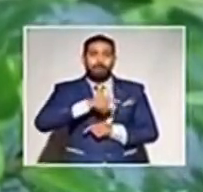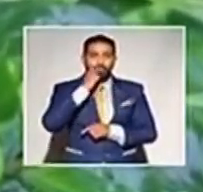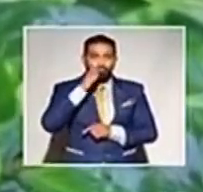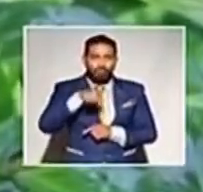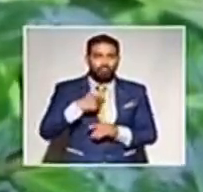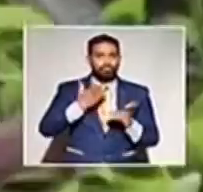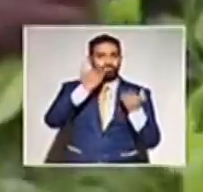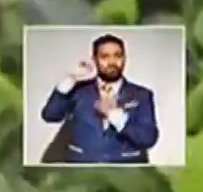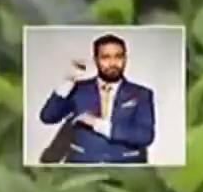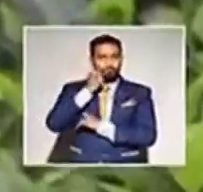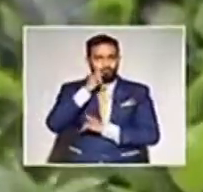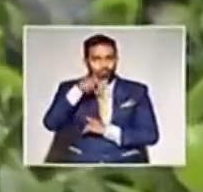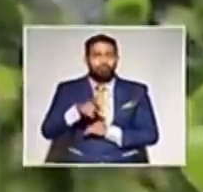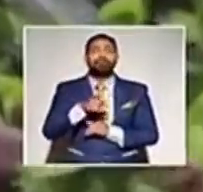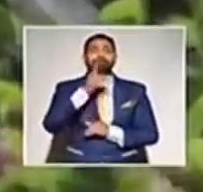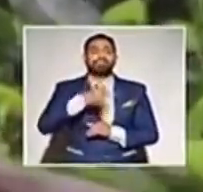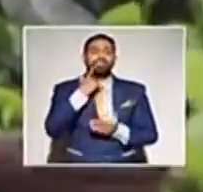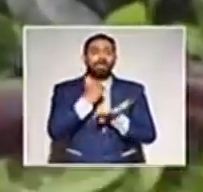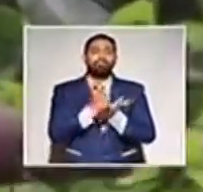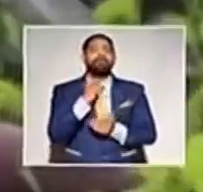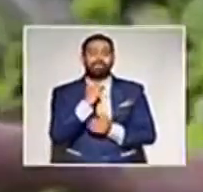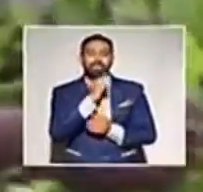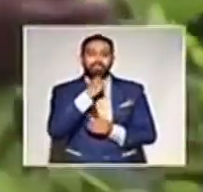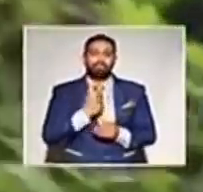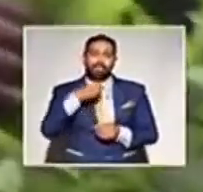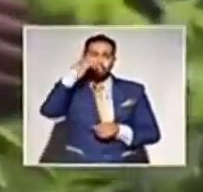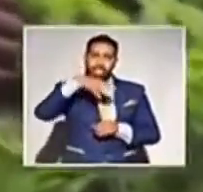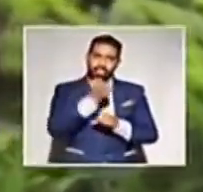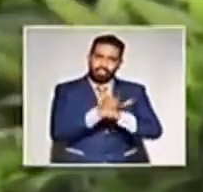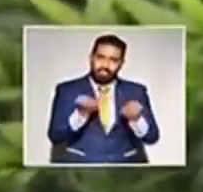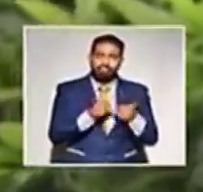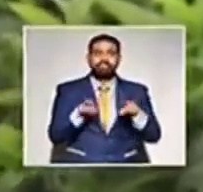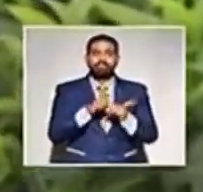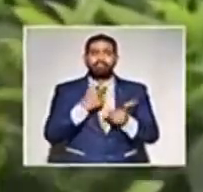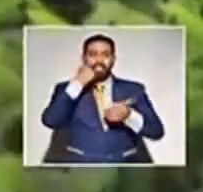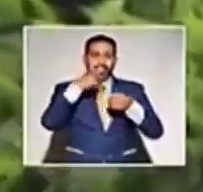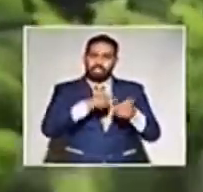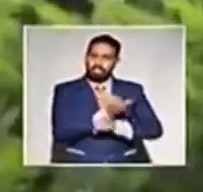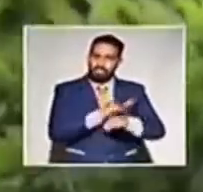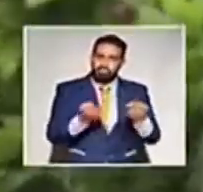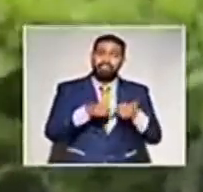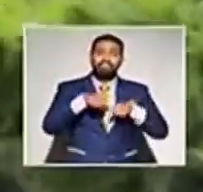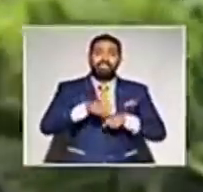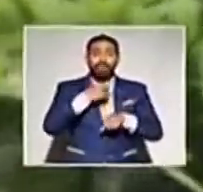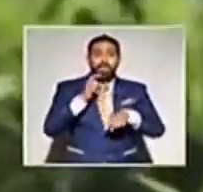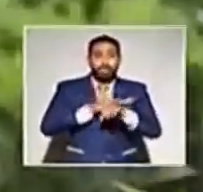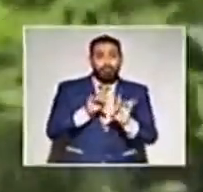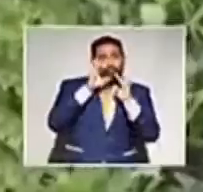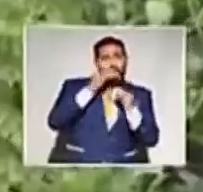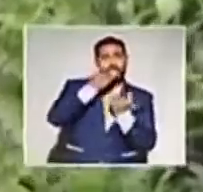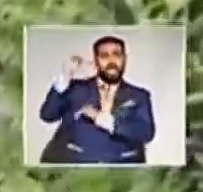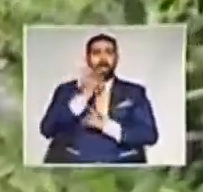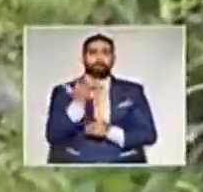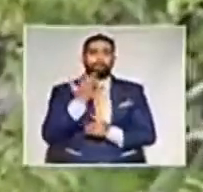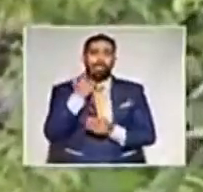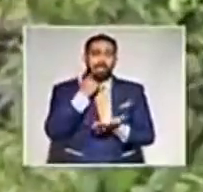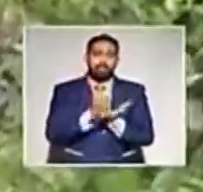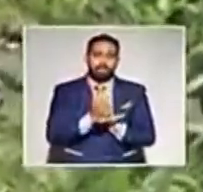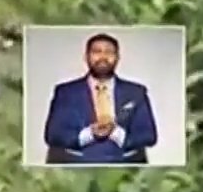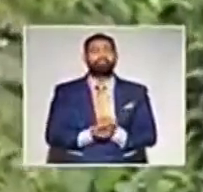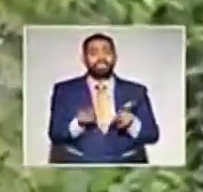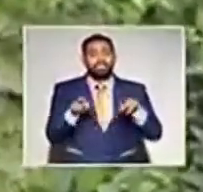and electricity, unable to process and meet delivery schedules of the importers. The tea traders are of the stance that this would have